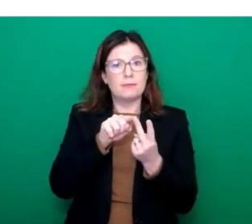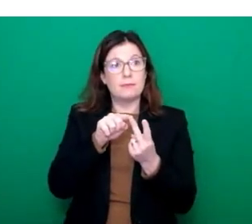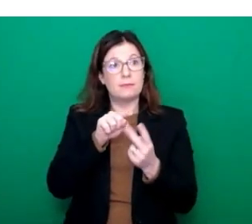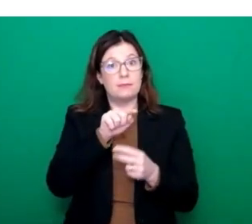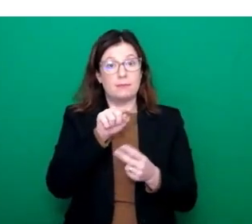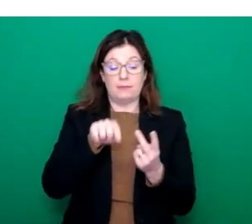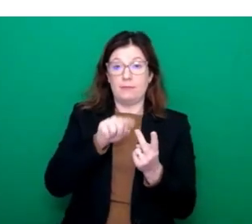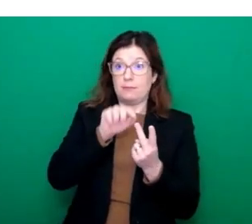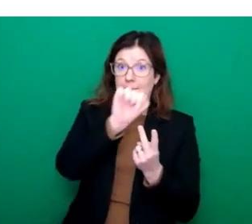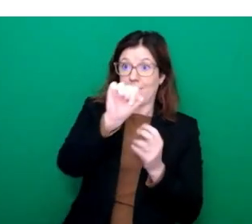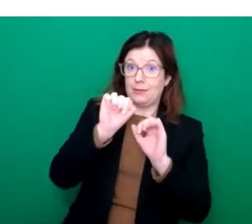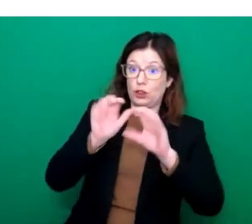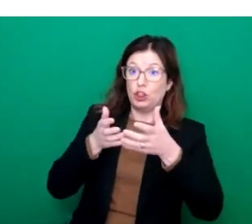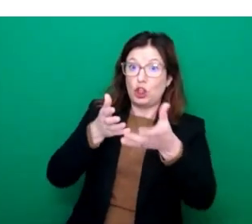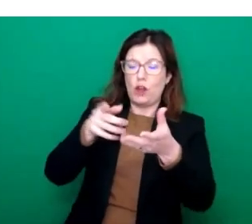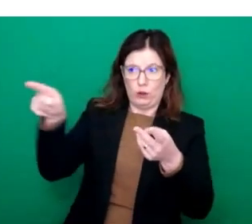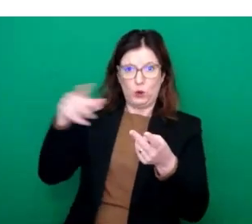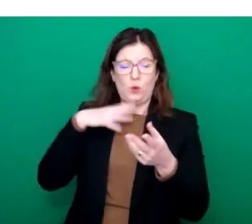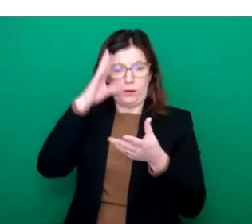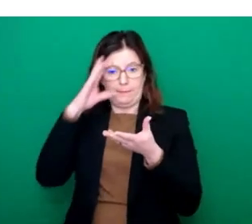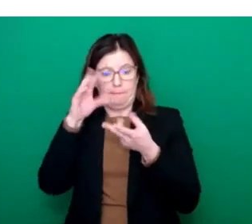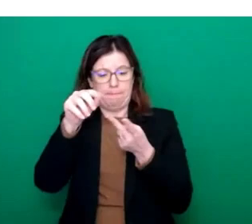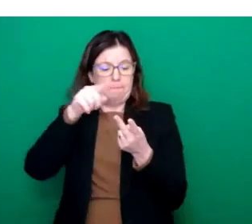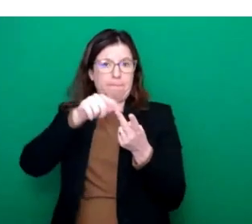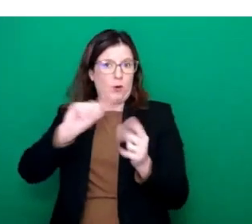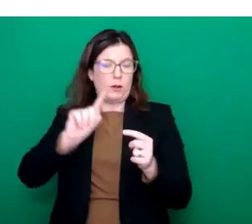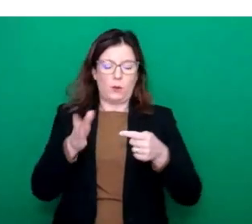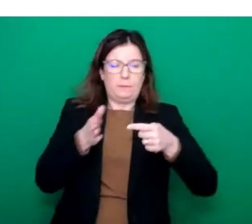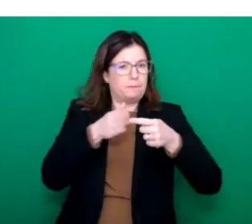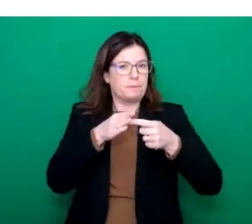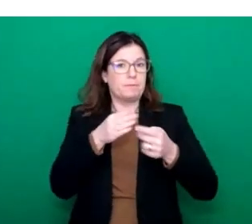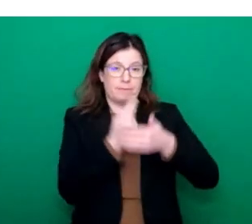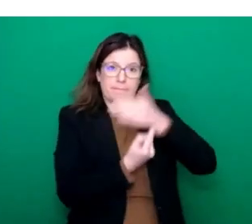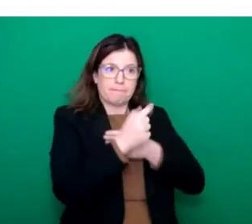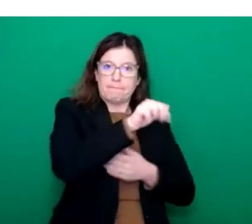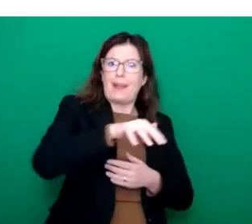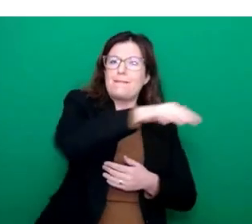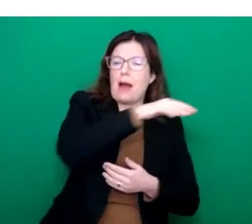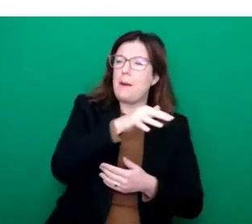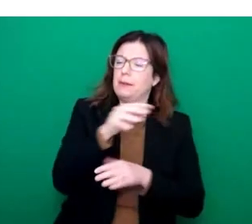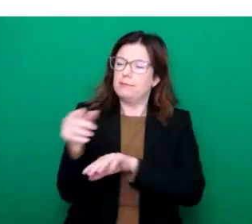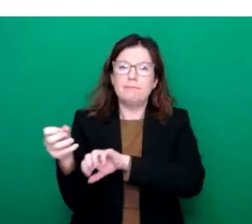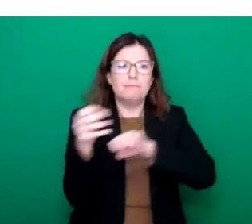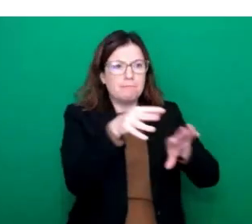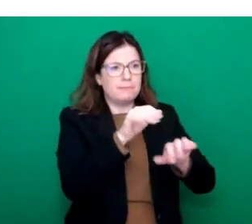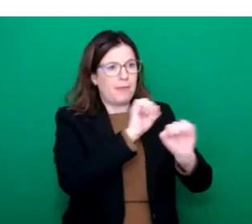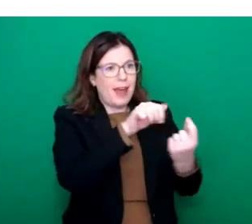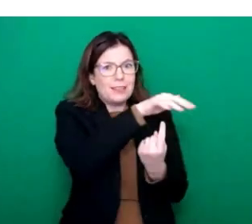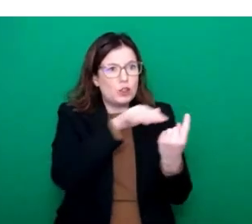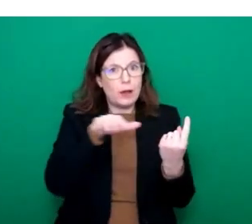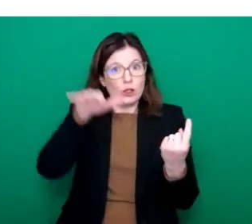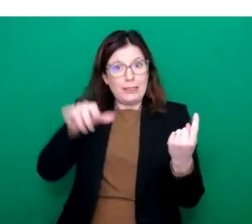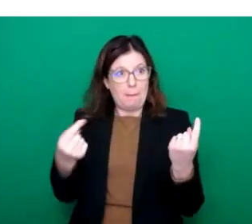delivering services? But what are your thoughts? What wisdom would you like to share with individuals or families who may be in similar circumstances to how you found